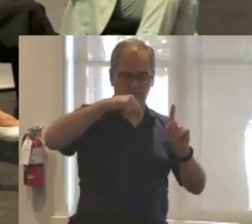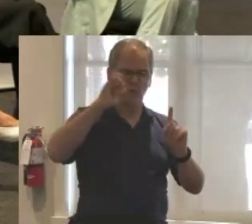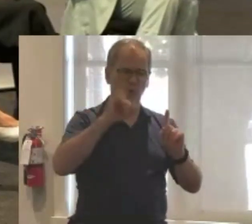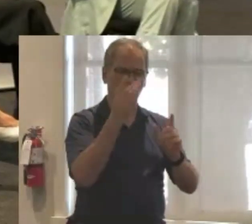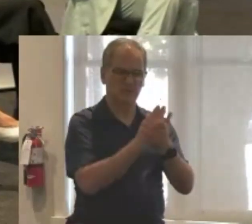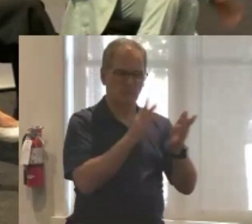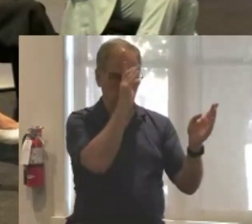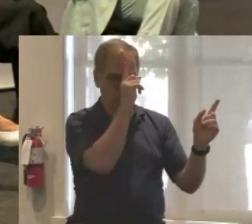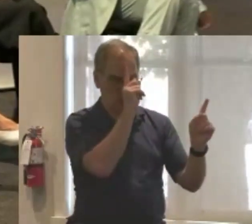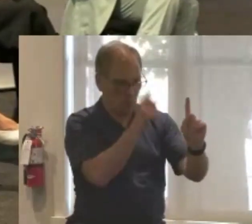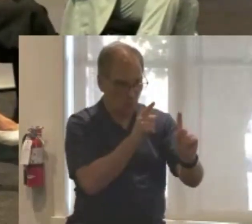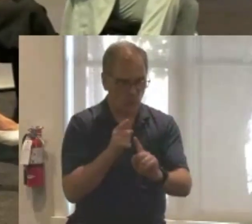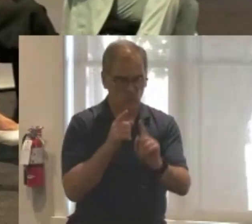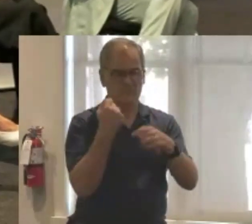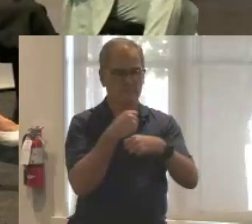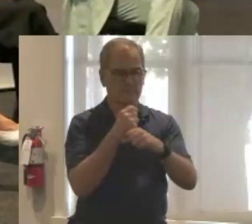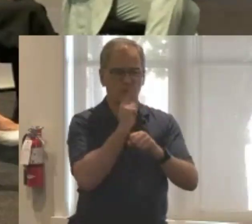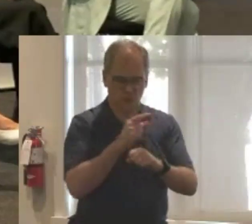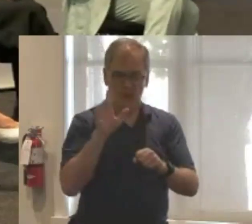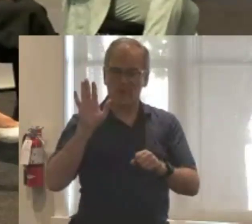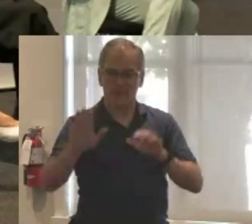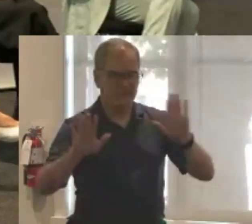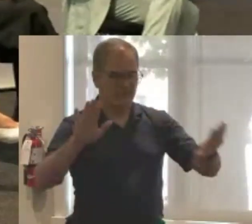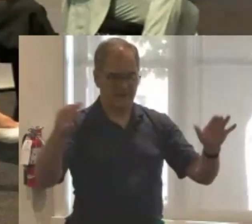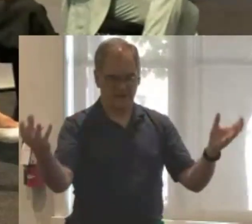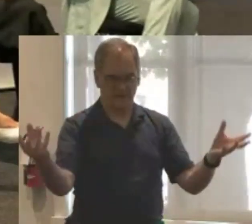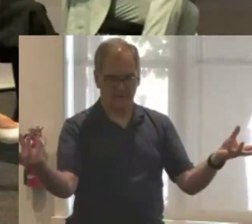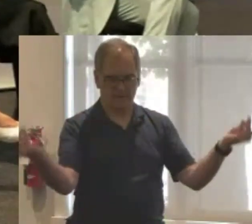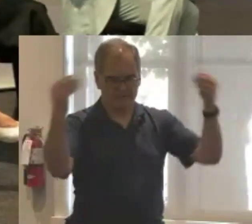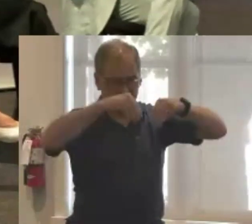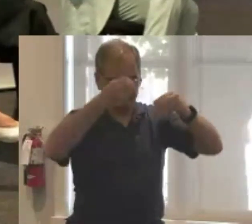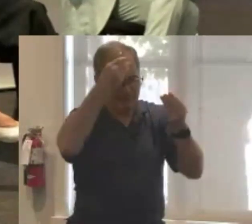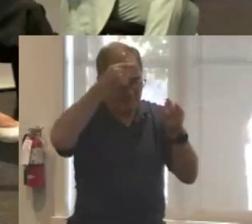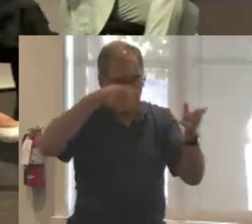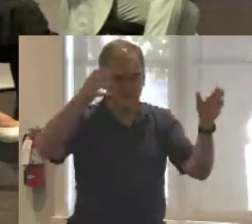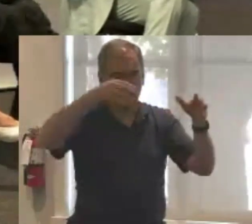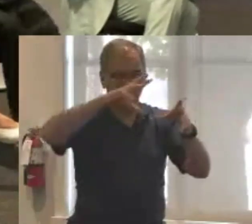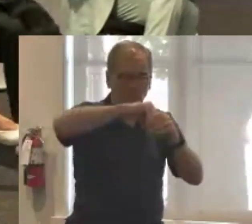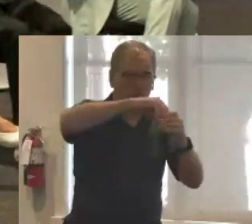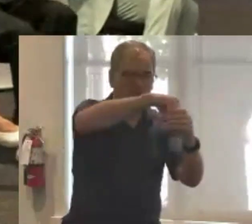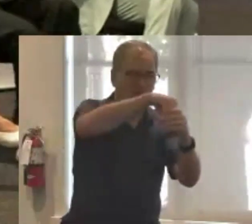been working and serving the purpose for the group. Thank you. Thank you, Stephen. And Kitusa.